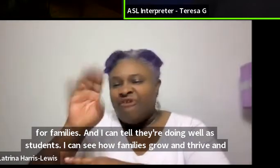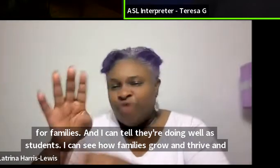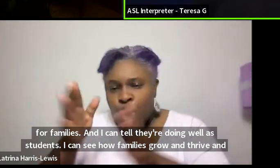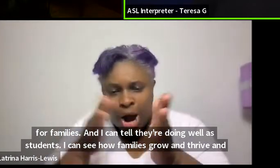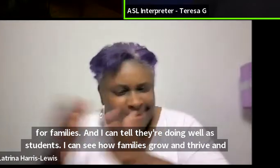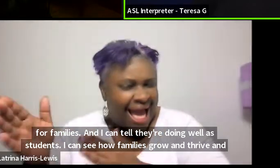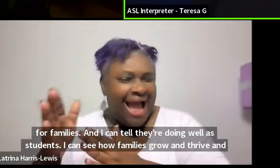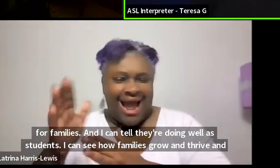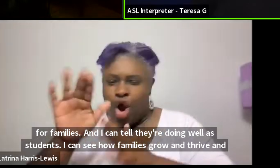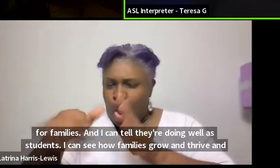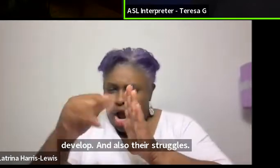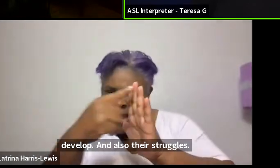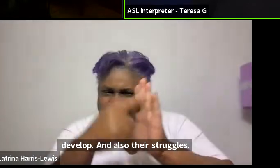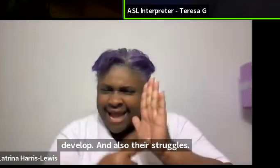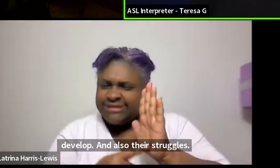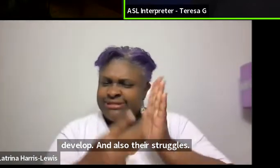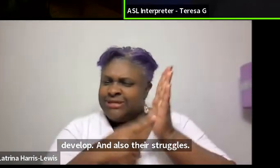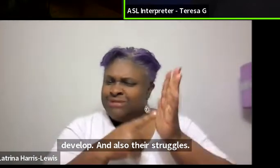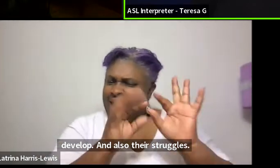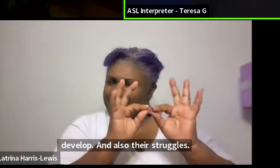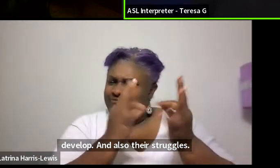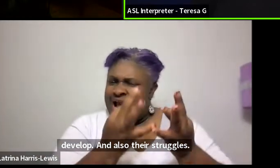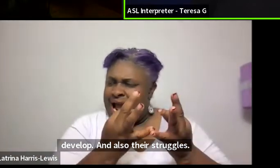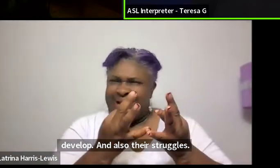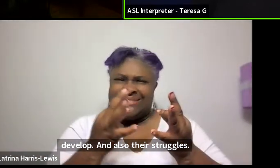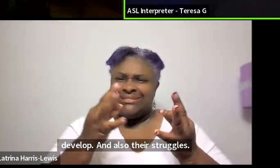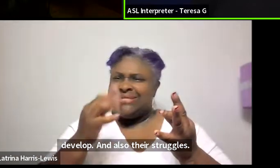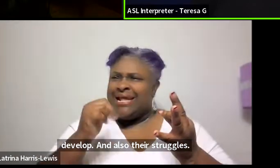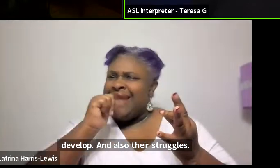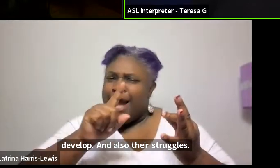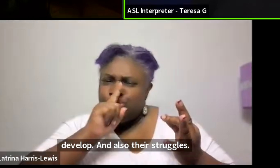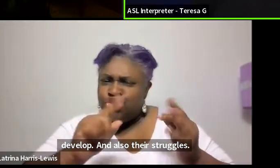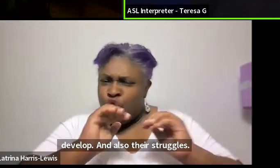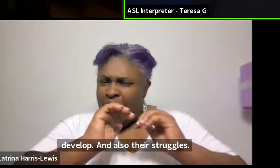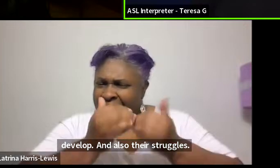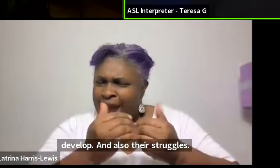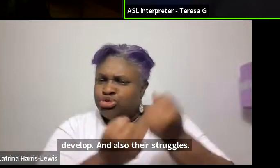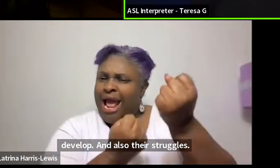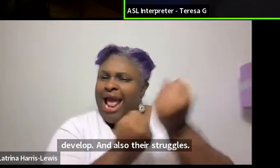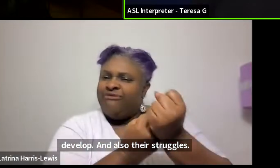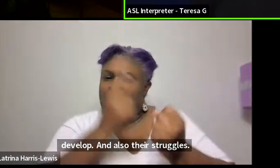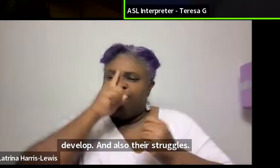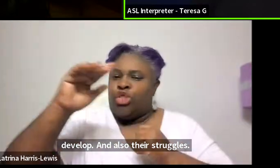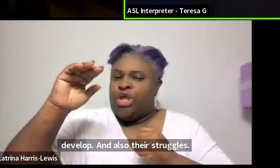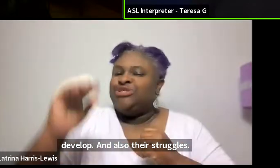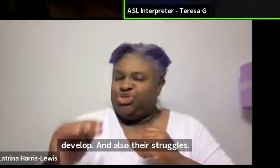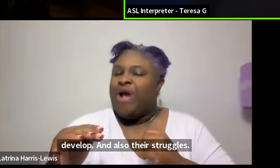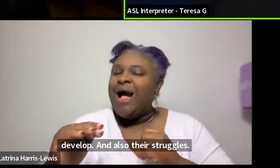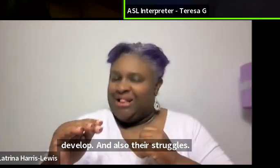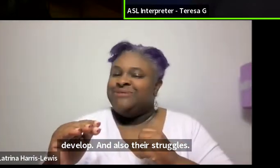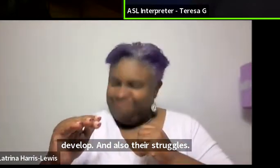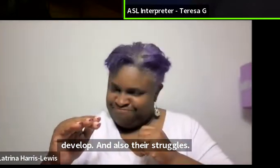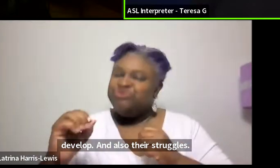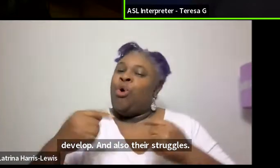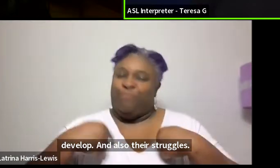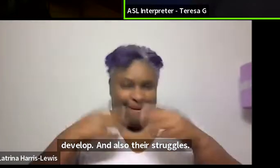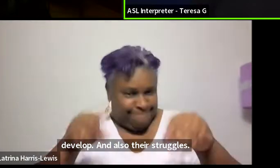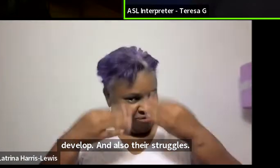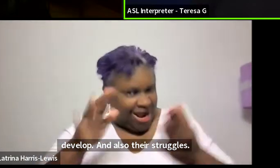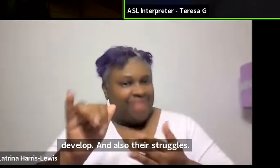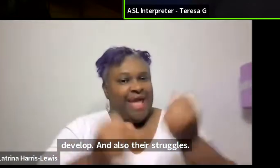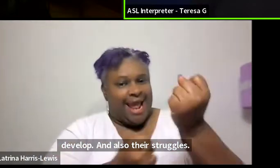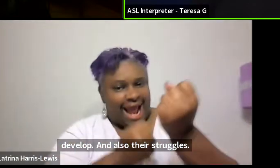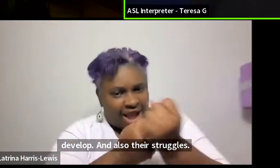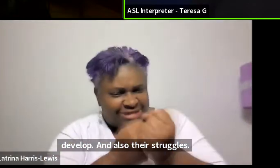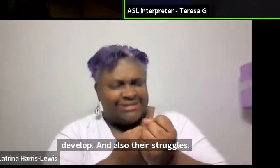an IDEA, a plan, an IEP background. So I am aware of all of that. And I'm here